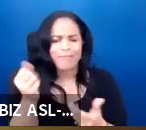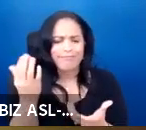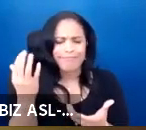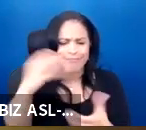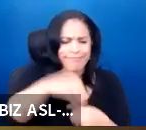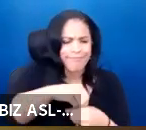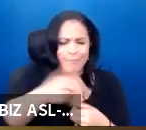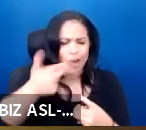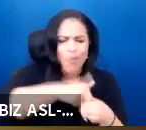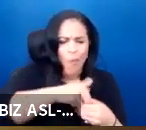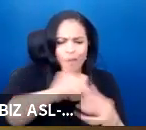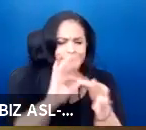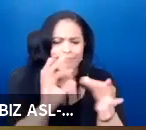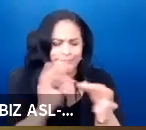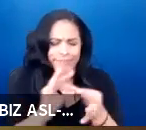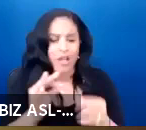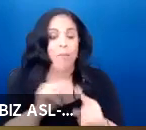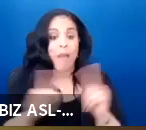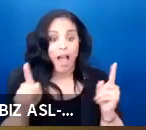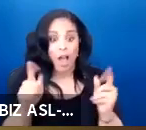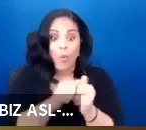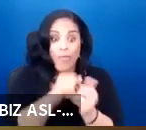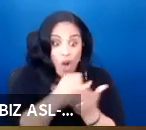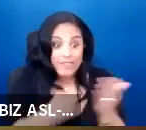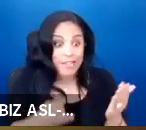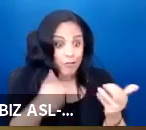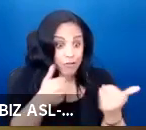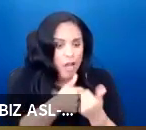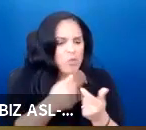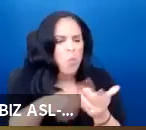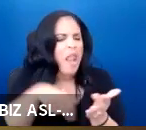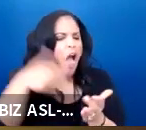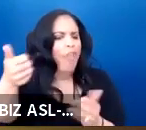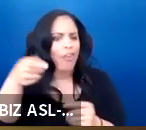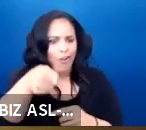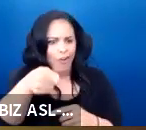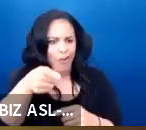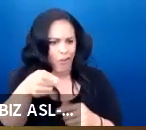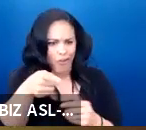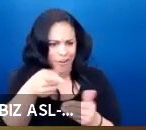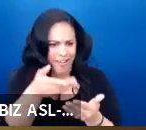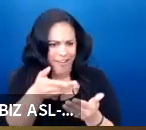Beyond the artistic immediate challenges, you know, what challenges are you facing in isolation?